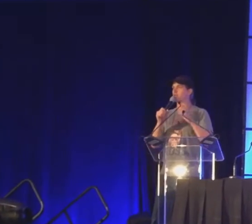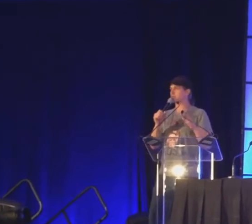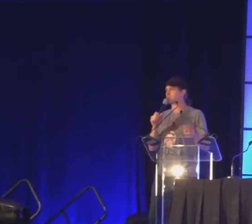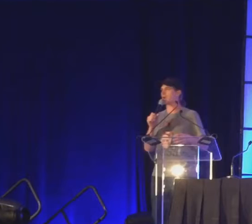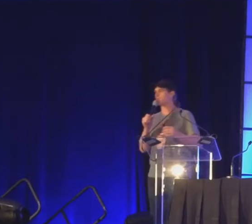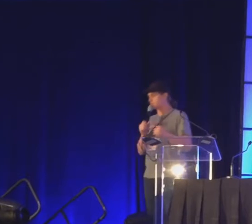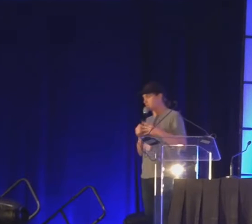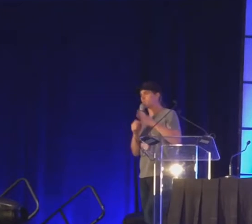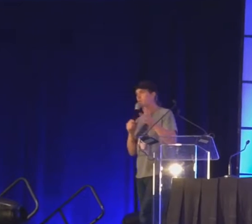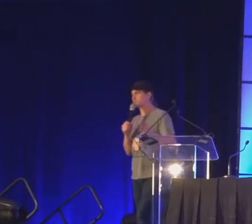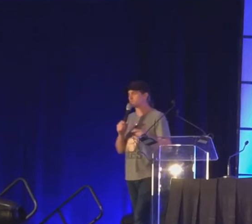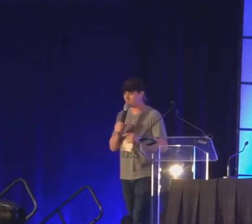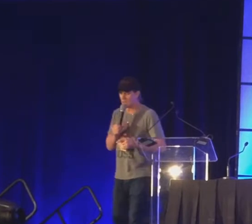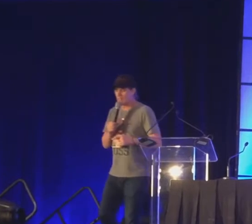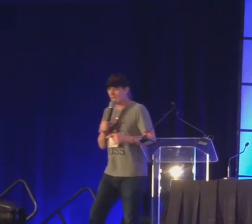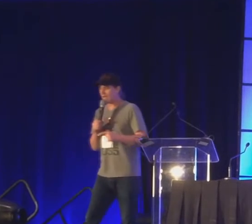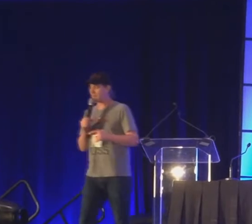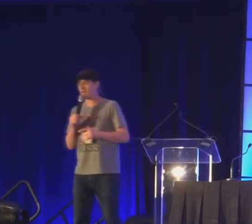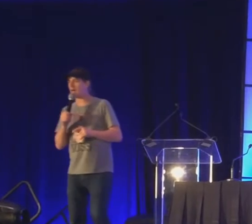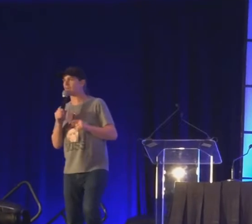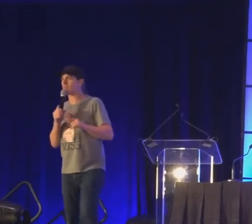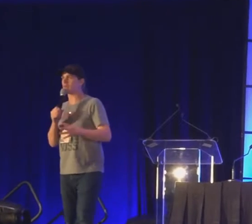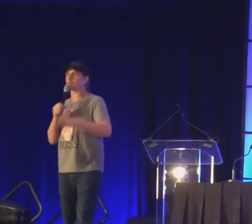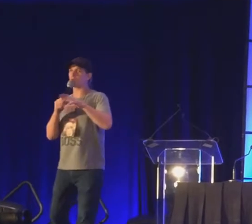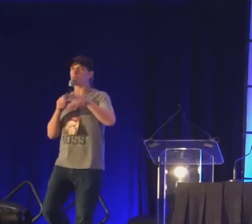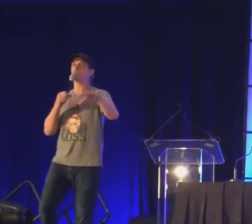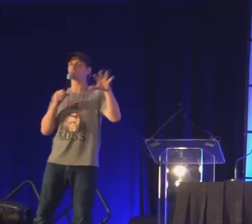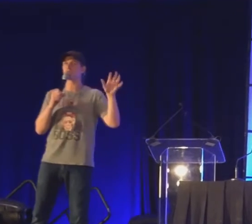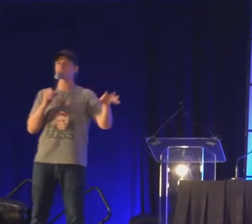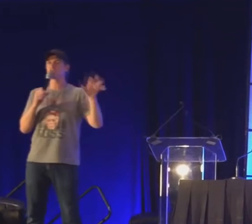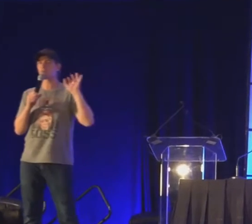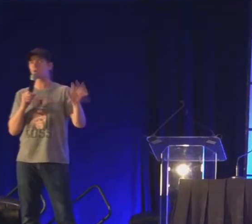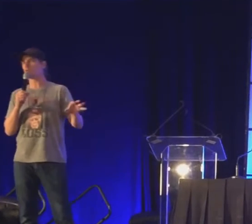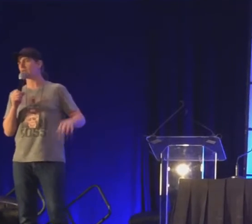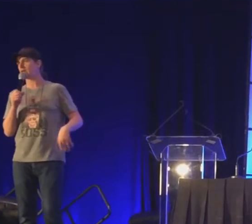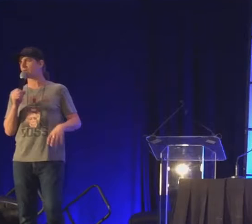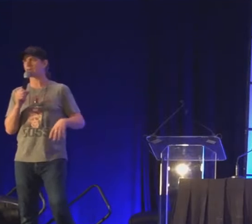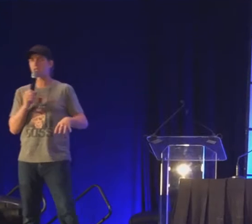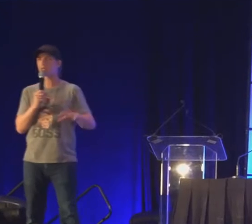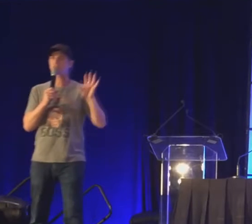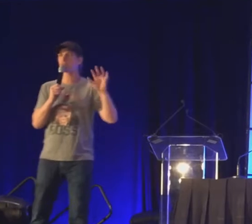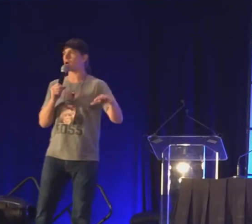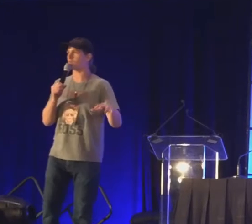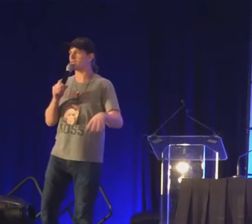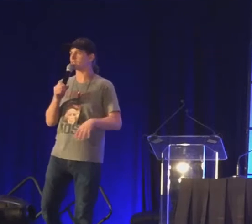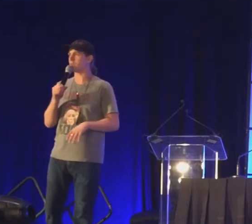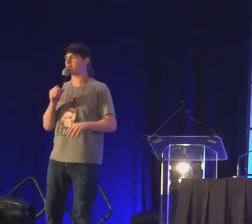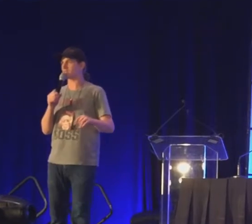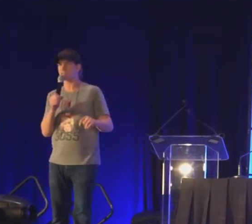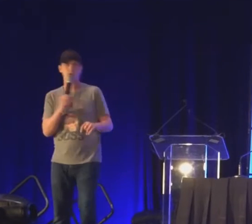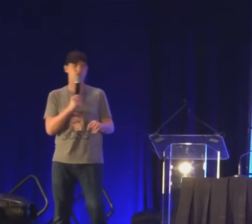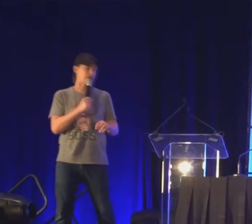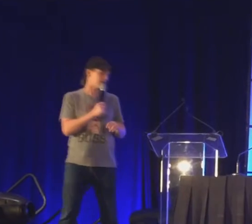out with and chat with and be obnoxious with, I've been lucky where everyone's been super cool that I've got to, Chris Rock